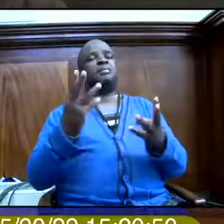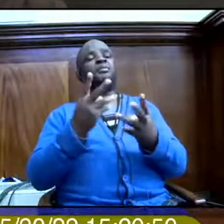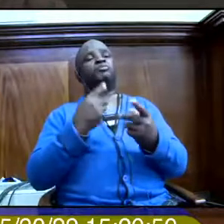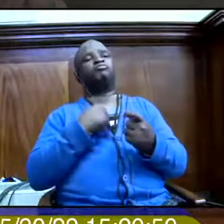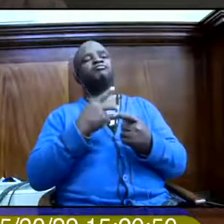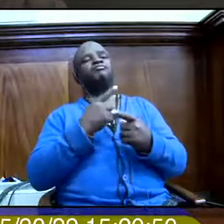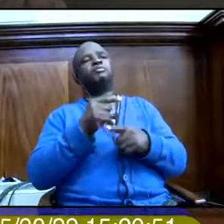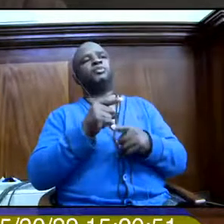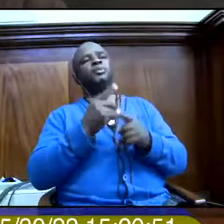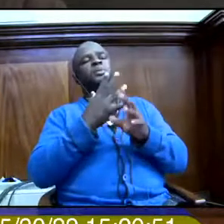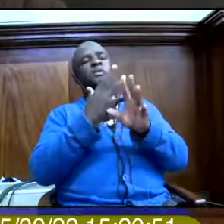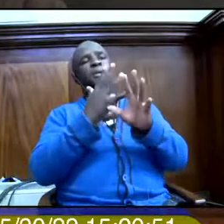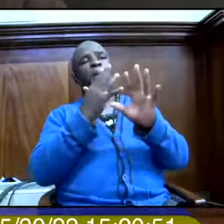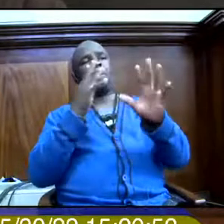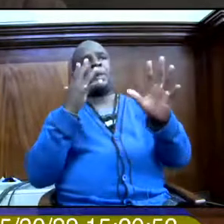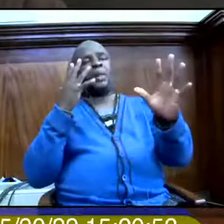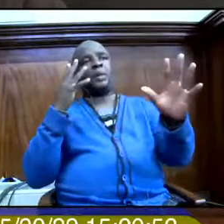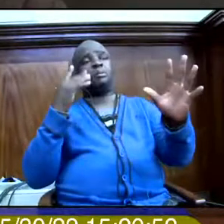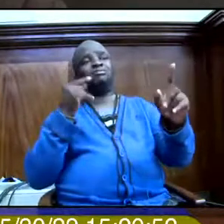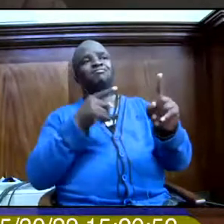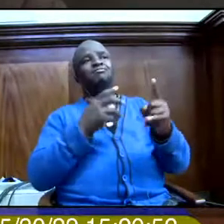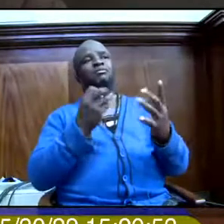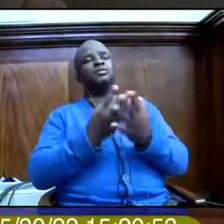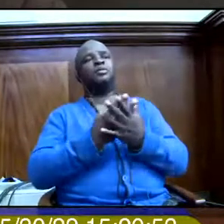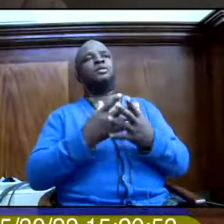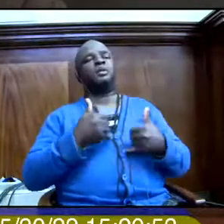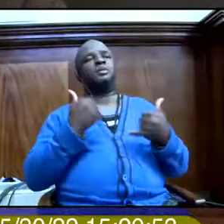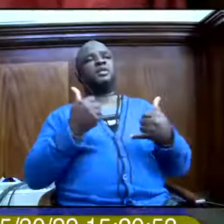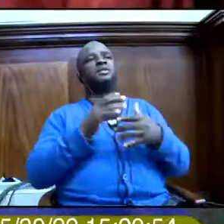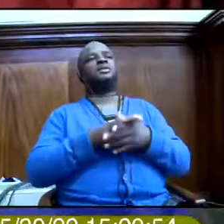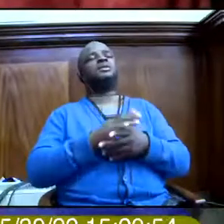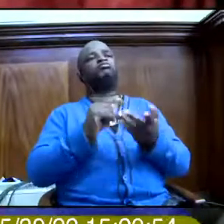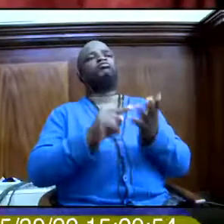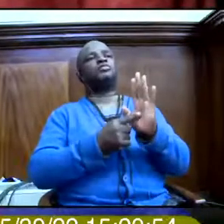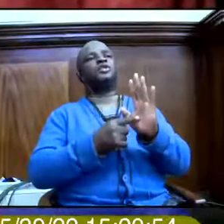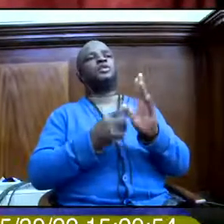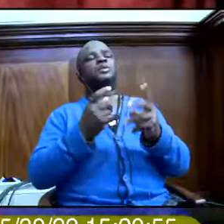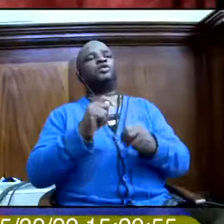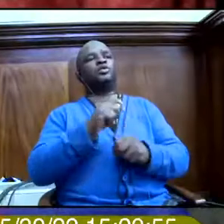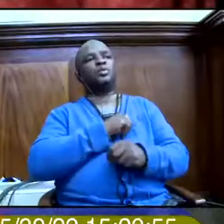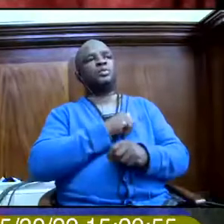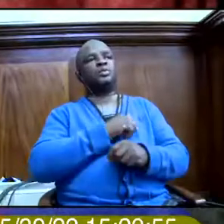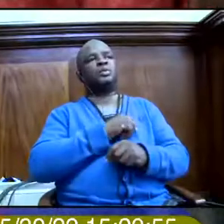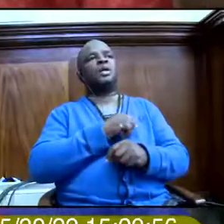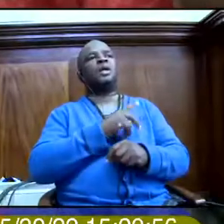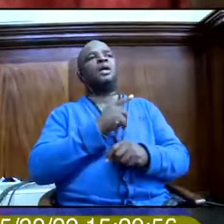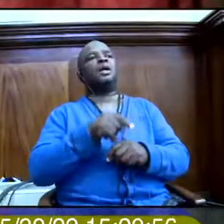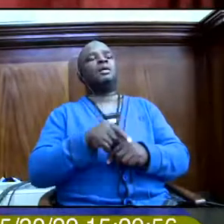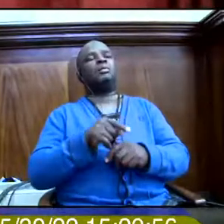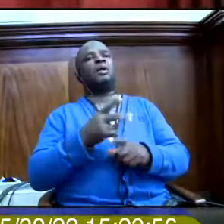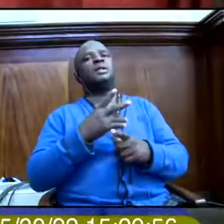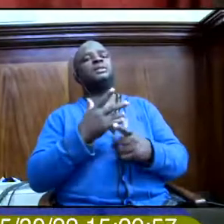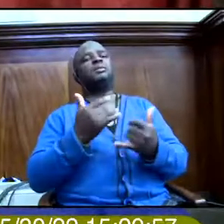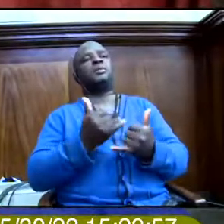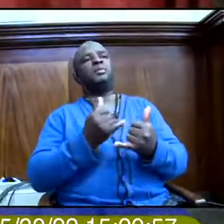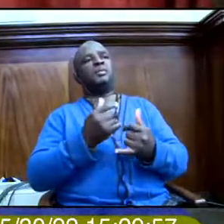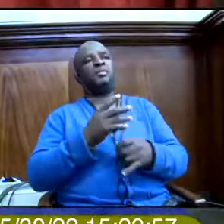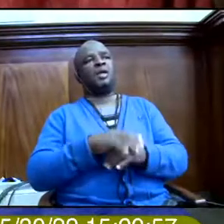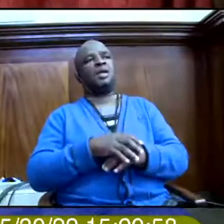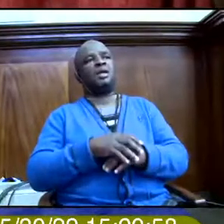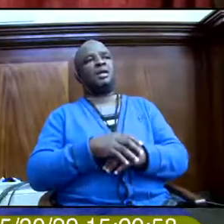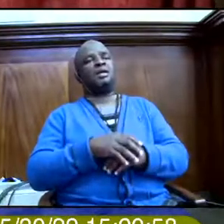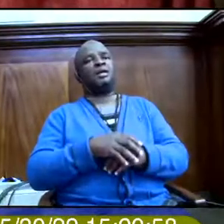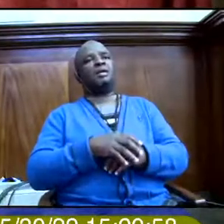vote sparked the joyous celebration it represented the realization of a core demand that